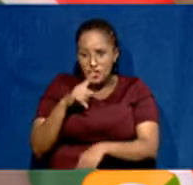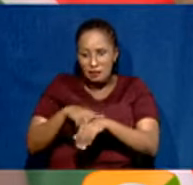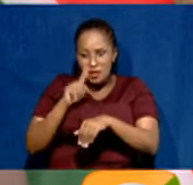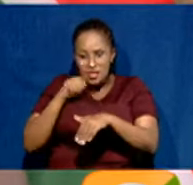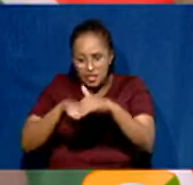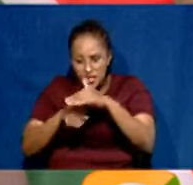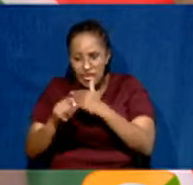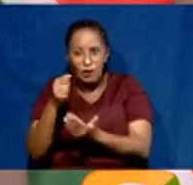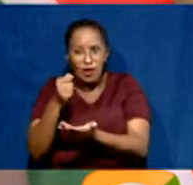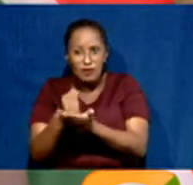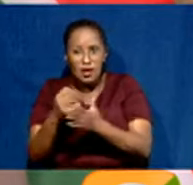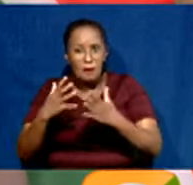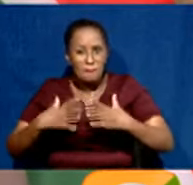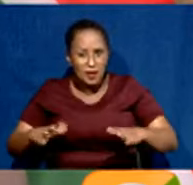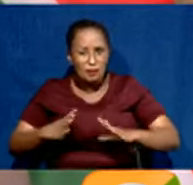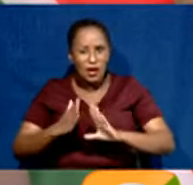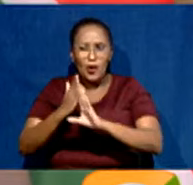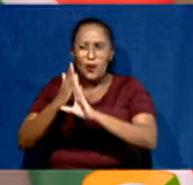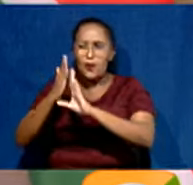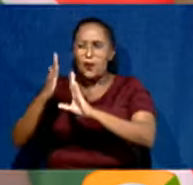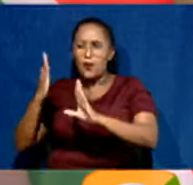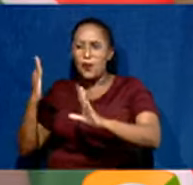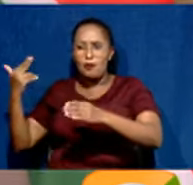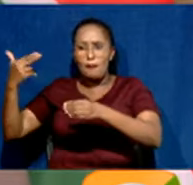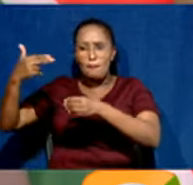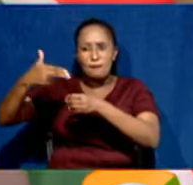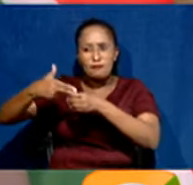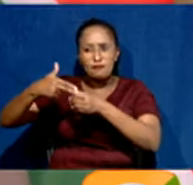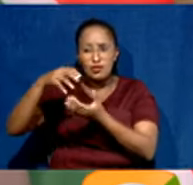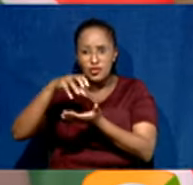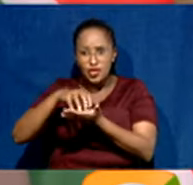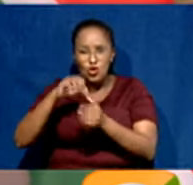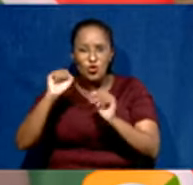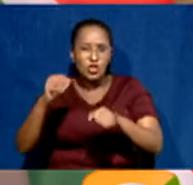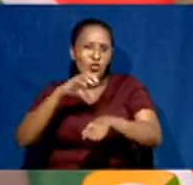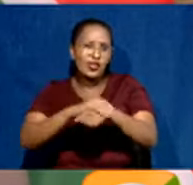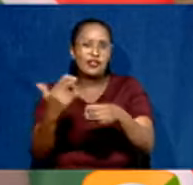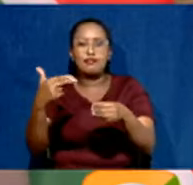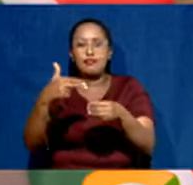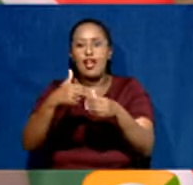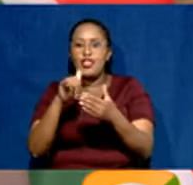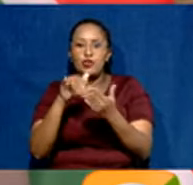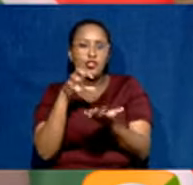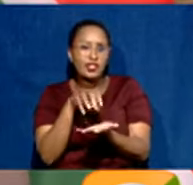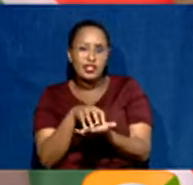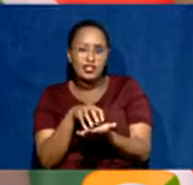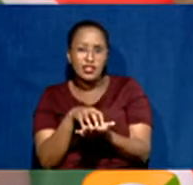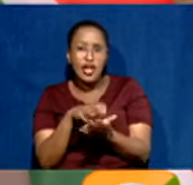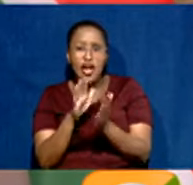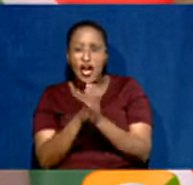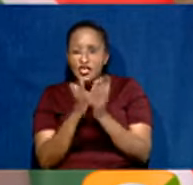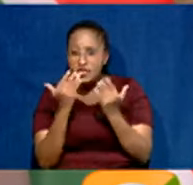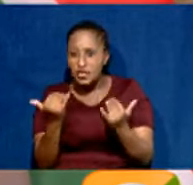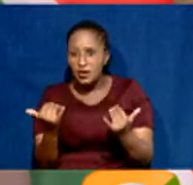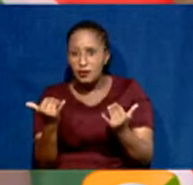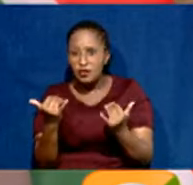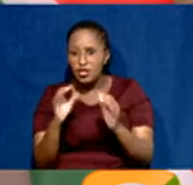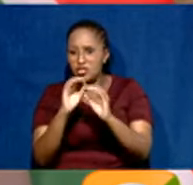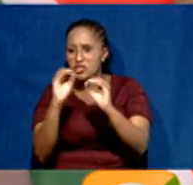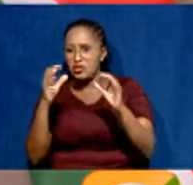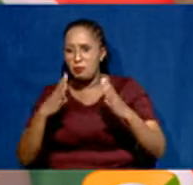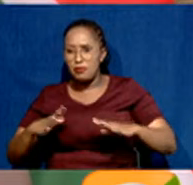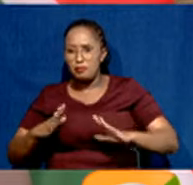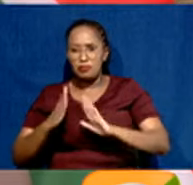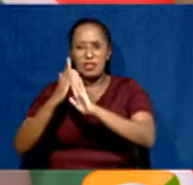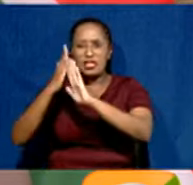office, people were queuing in petrol stations for fuel. True? That was the case. Now, nobody is queuing in